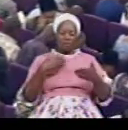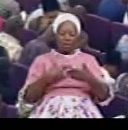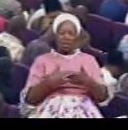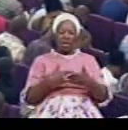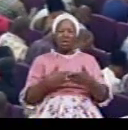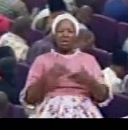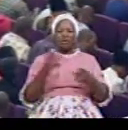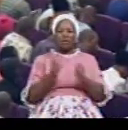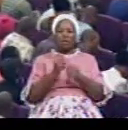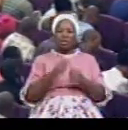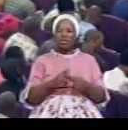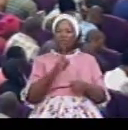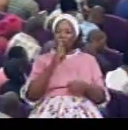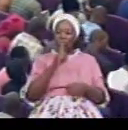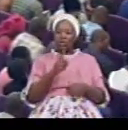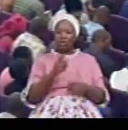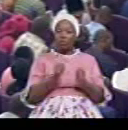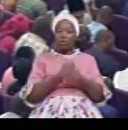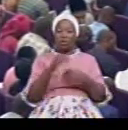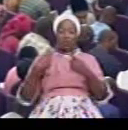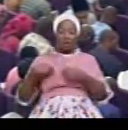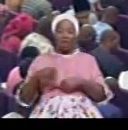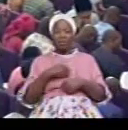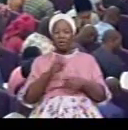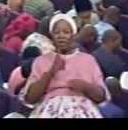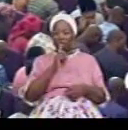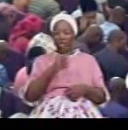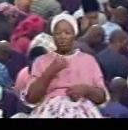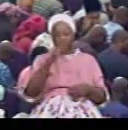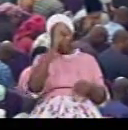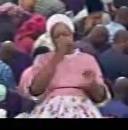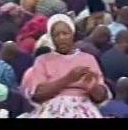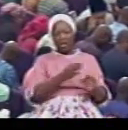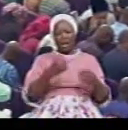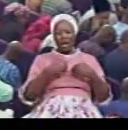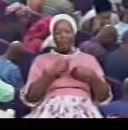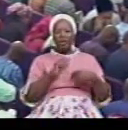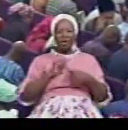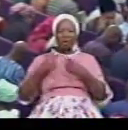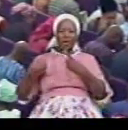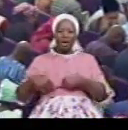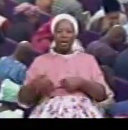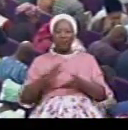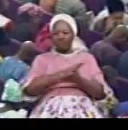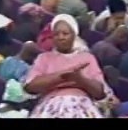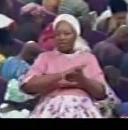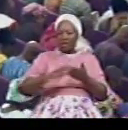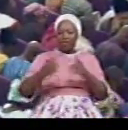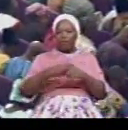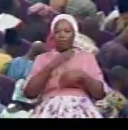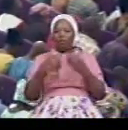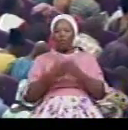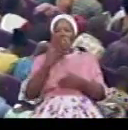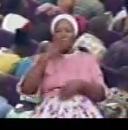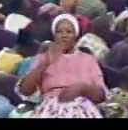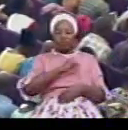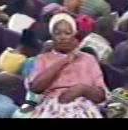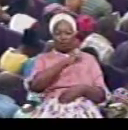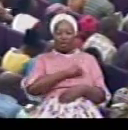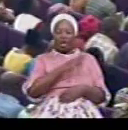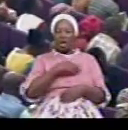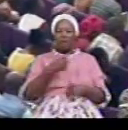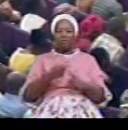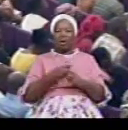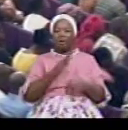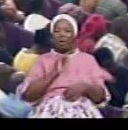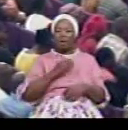faith, having our hearts sprinkled from an evil conscience and our bodies washed with pure